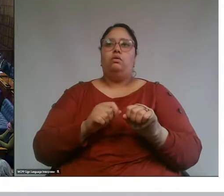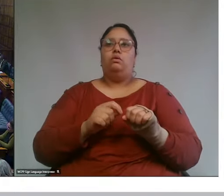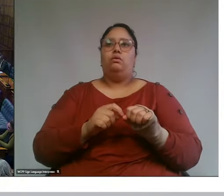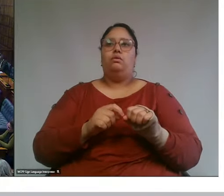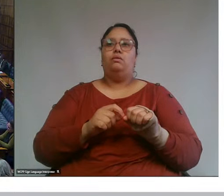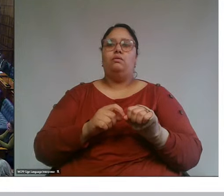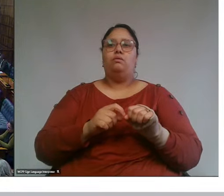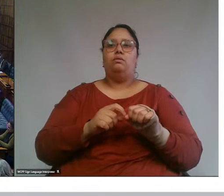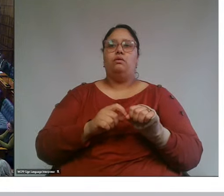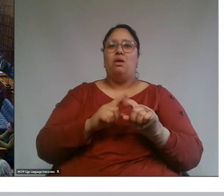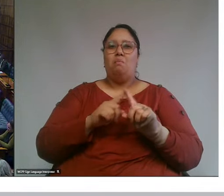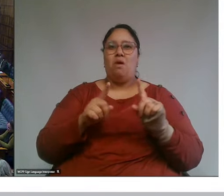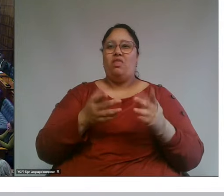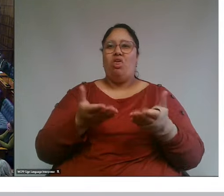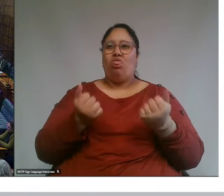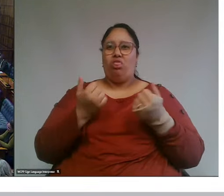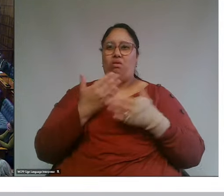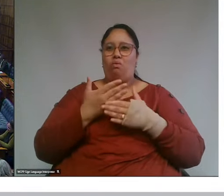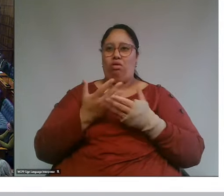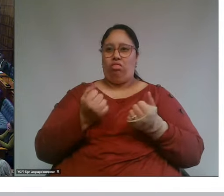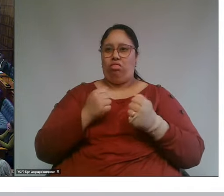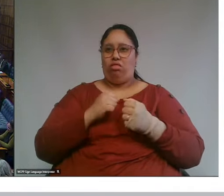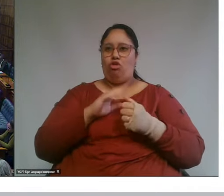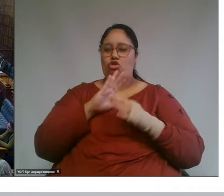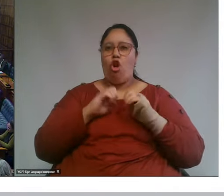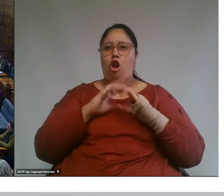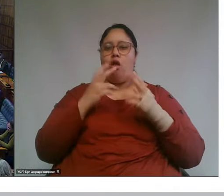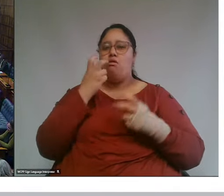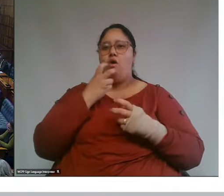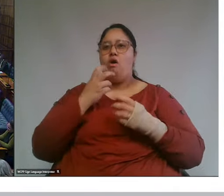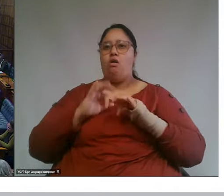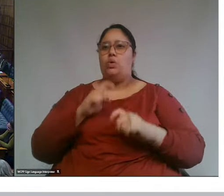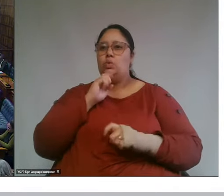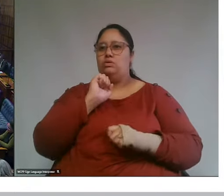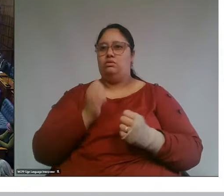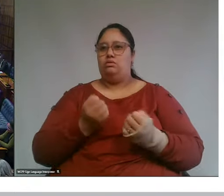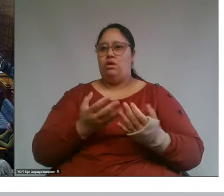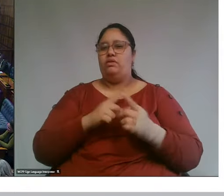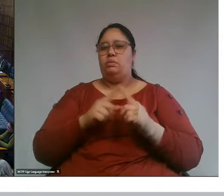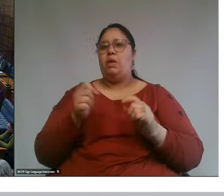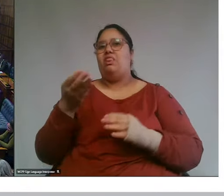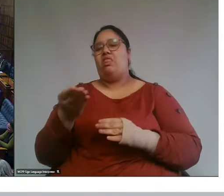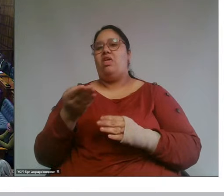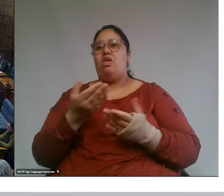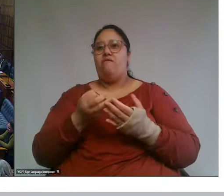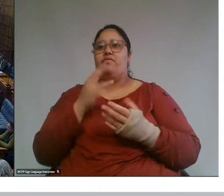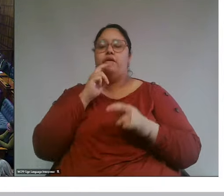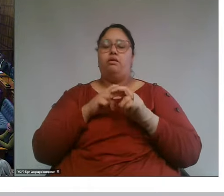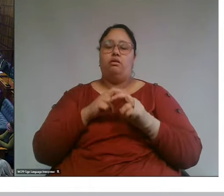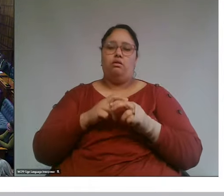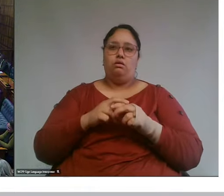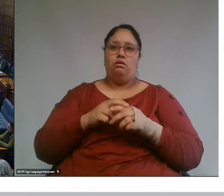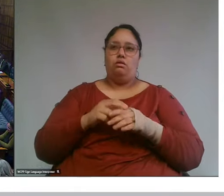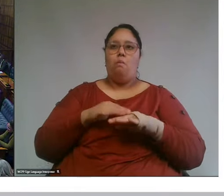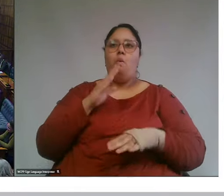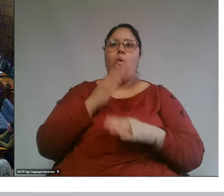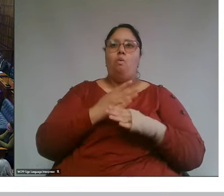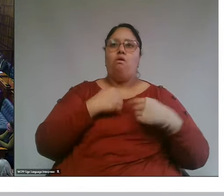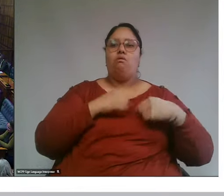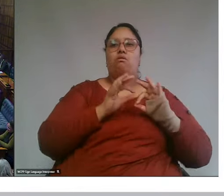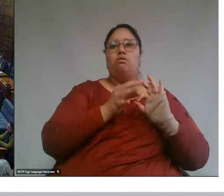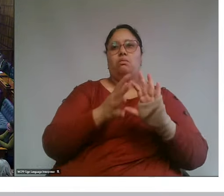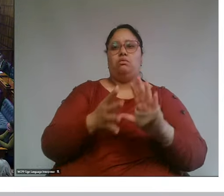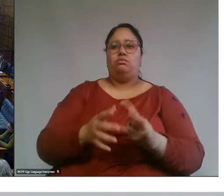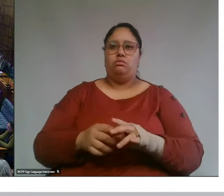procurement is also utilized as a lever for economic participation and I'm raising this because the procurement